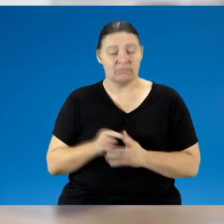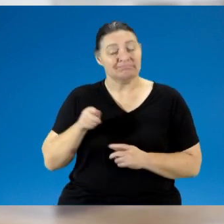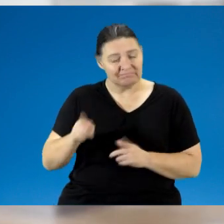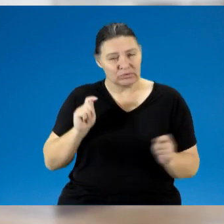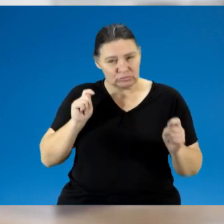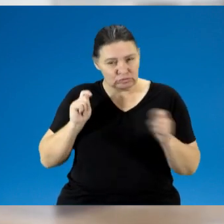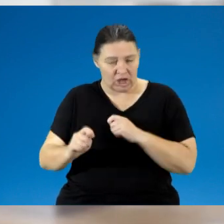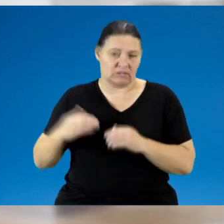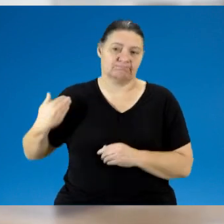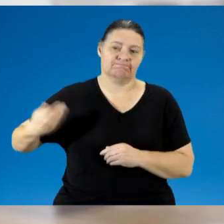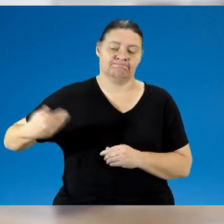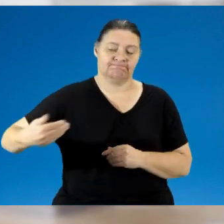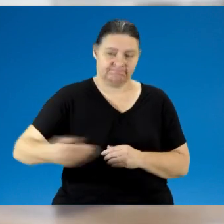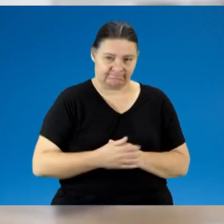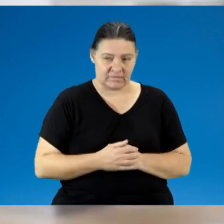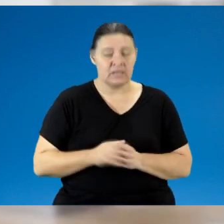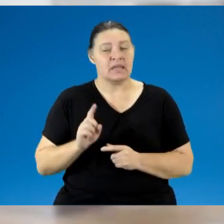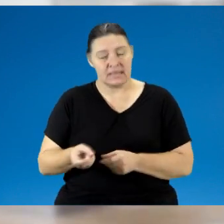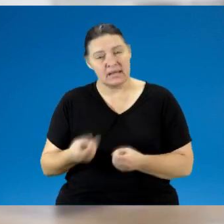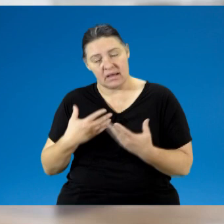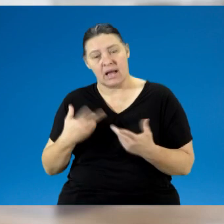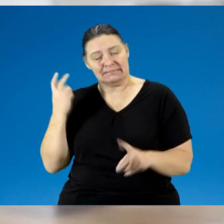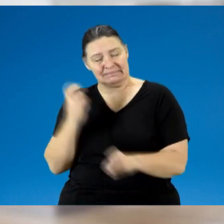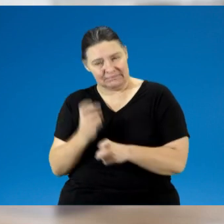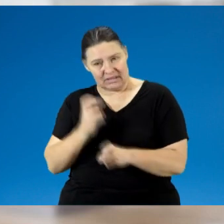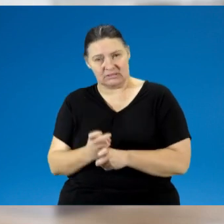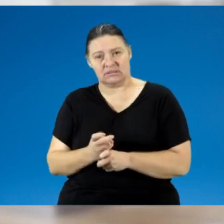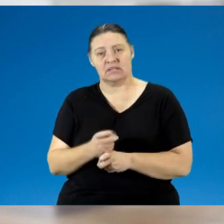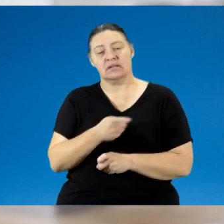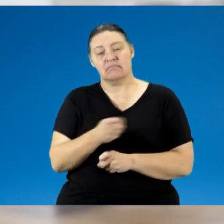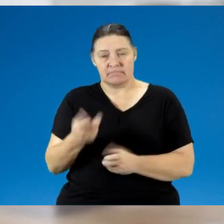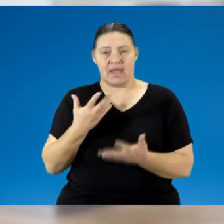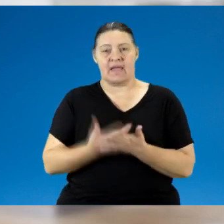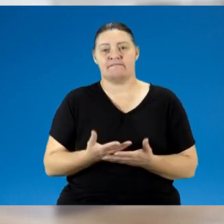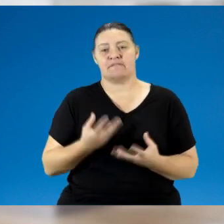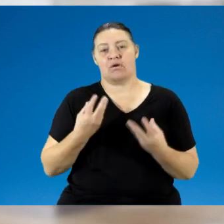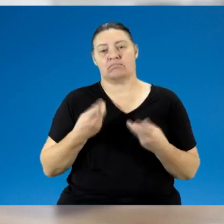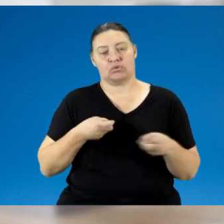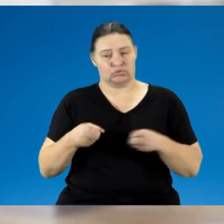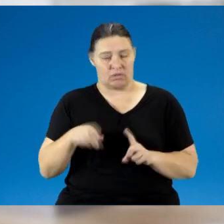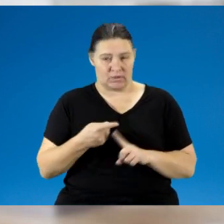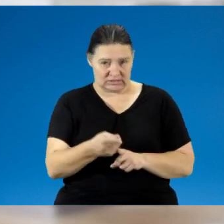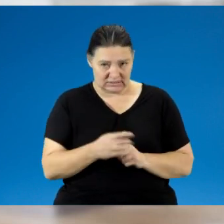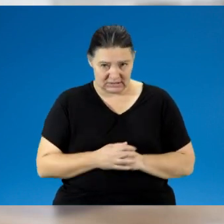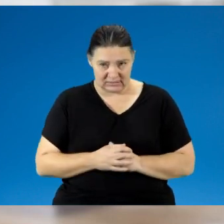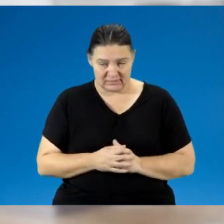and they change constantly, which also makes it very difficult for them to have control